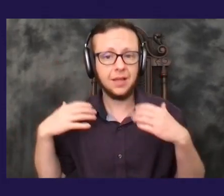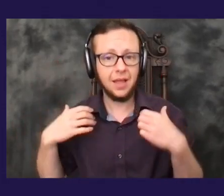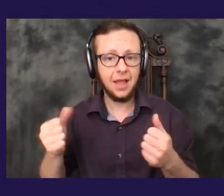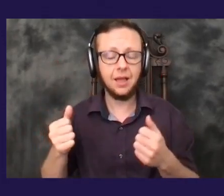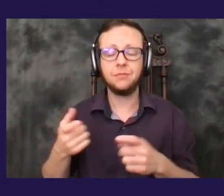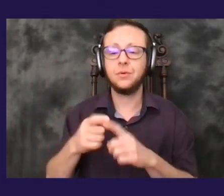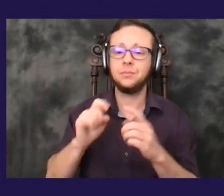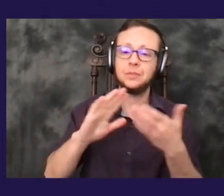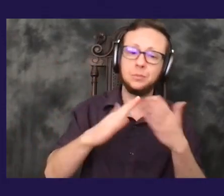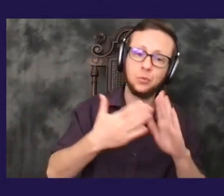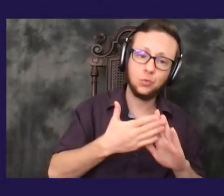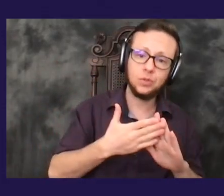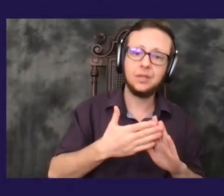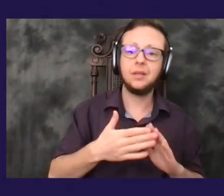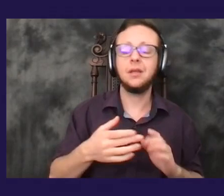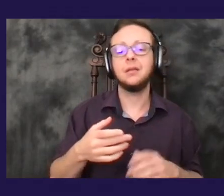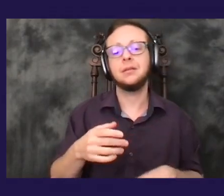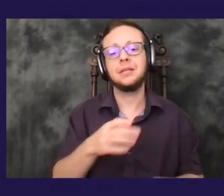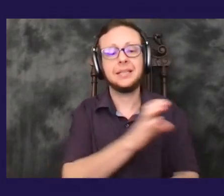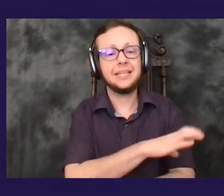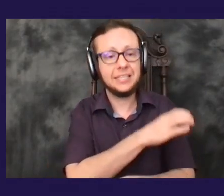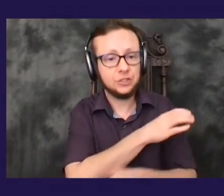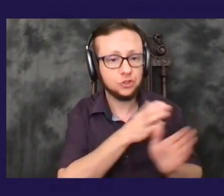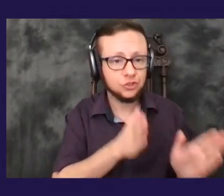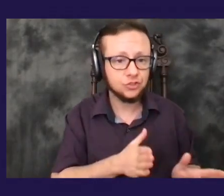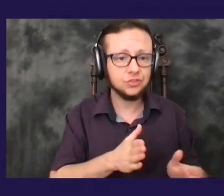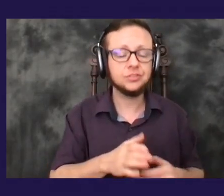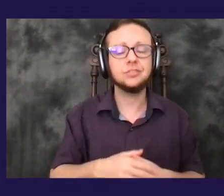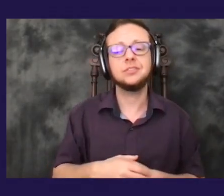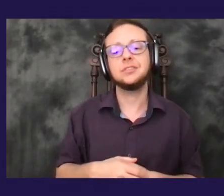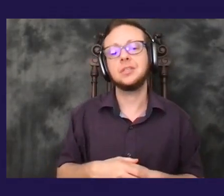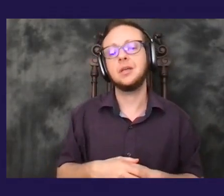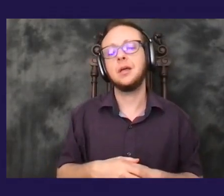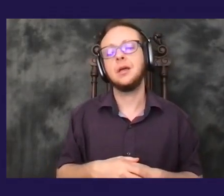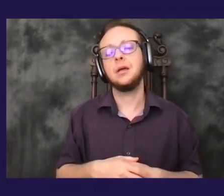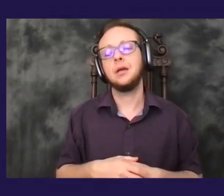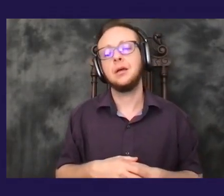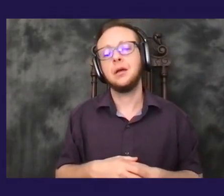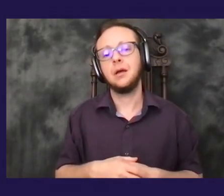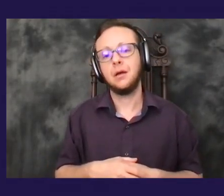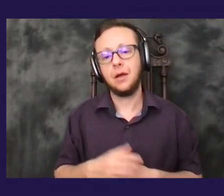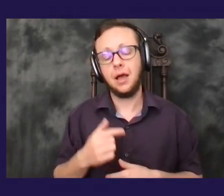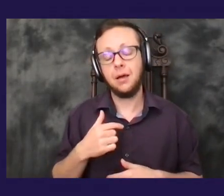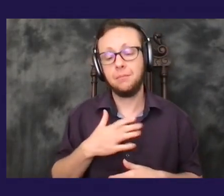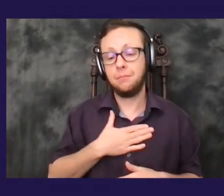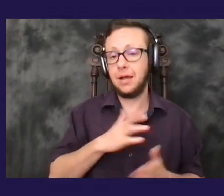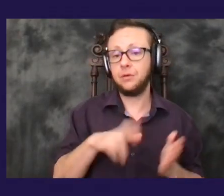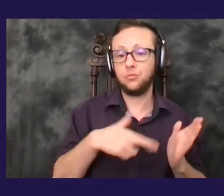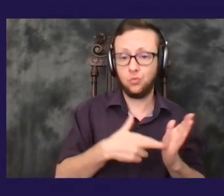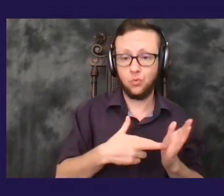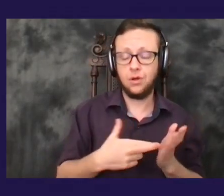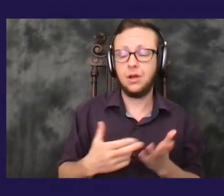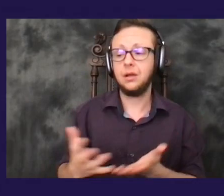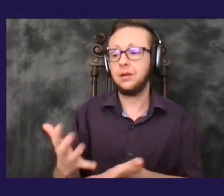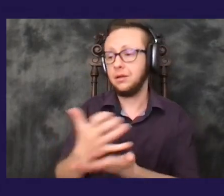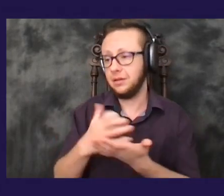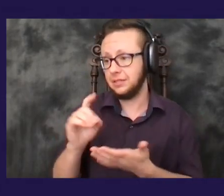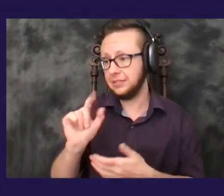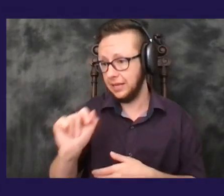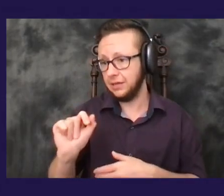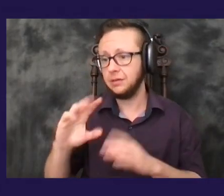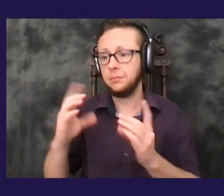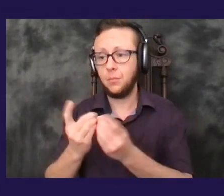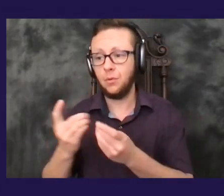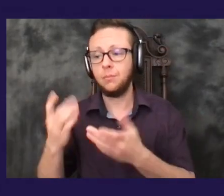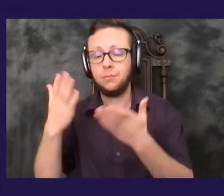had folks from clinicians. And so what I did in my role is I took data from the Department of Public Health and